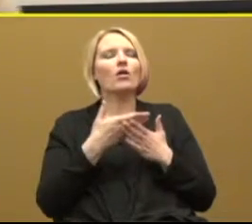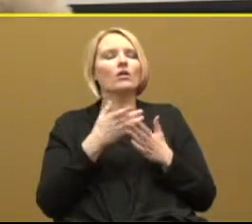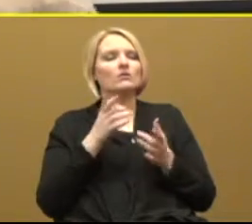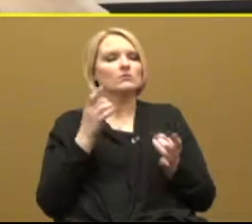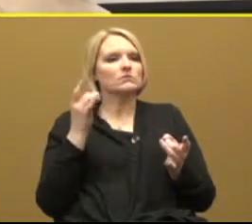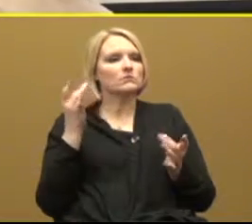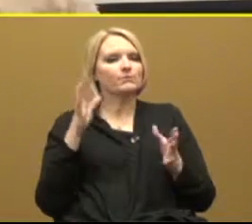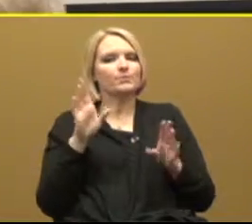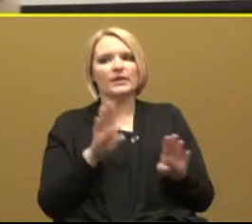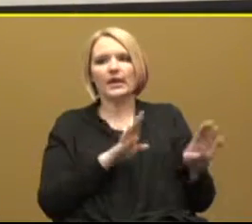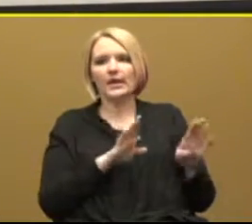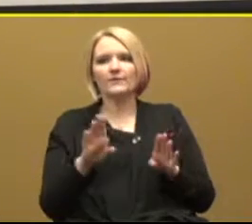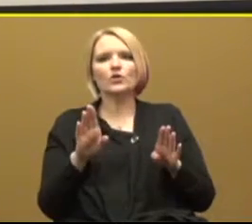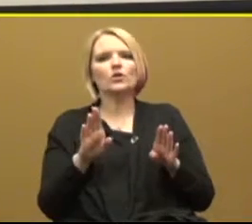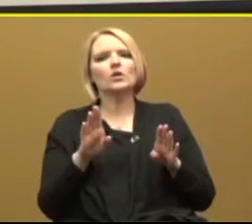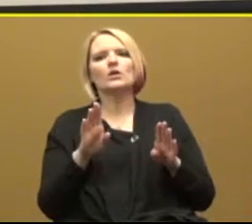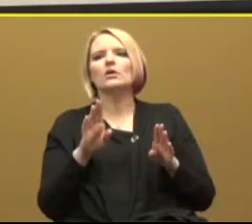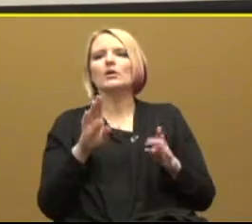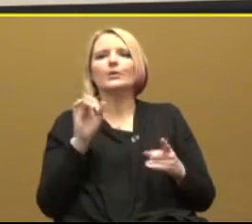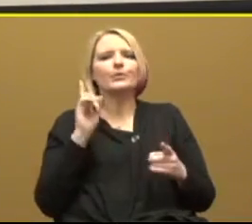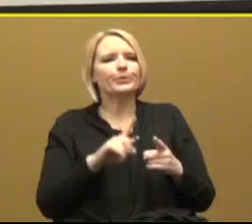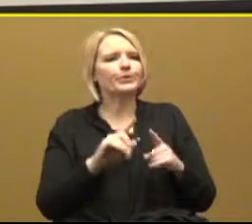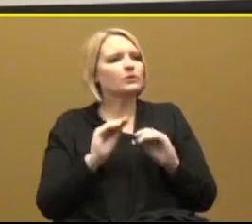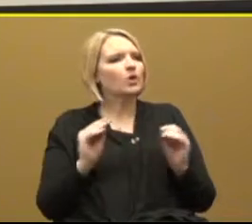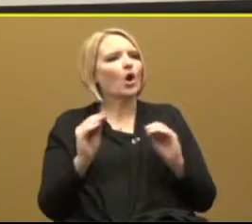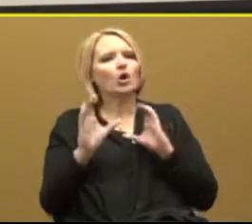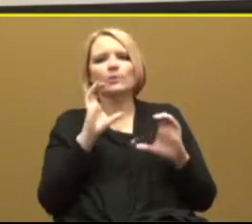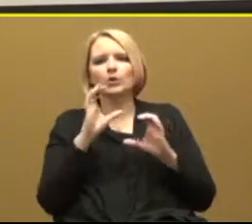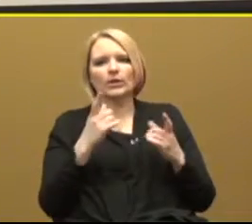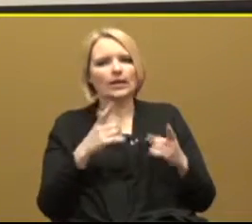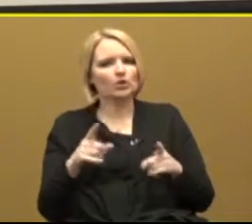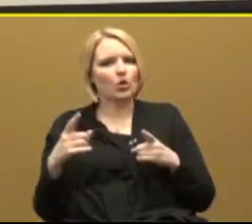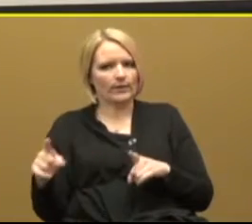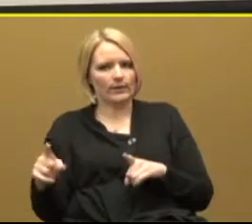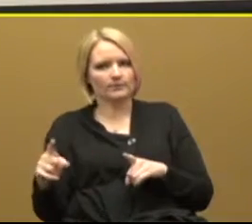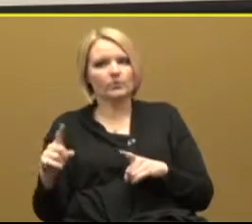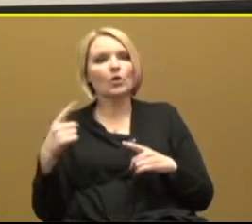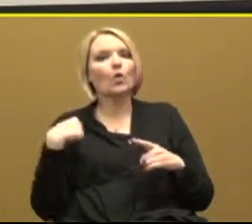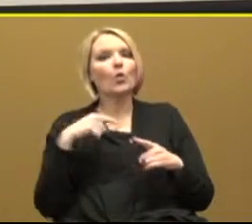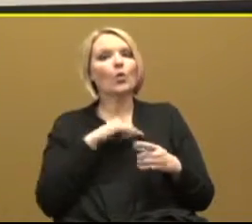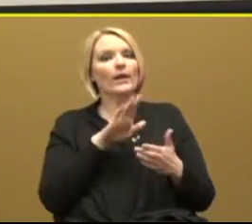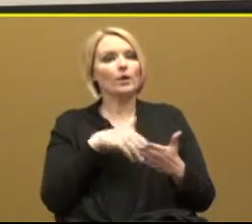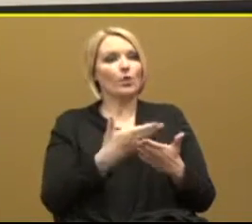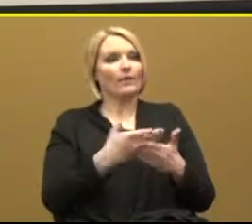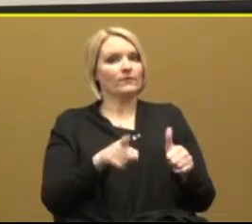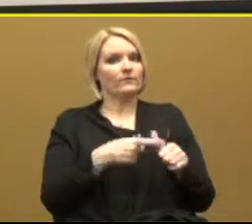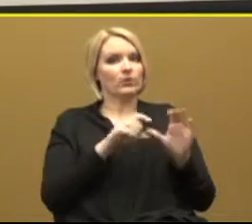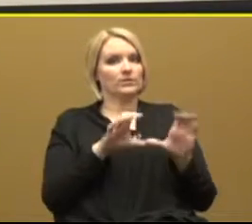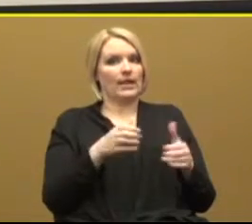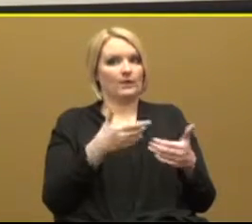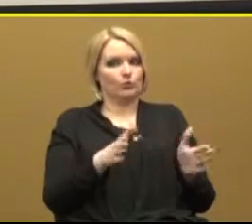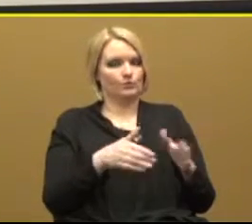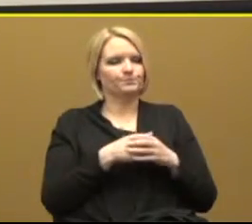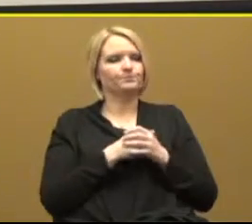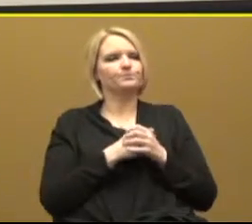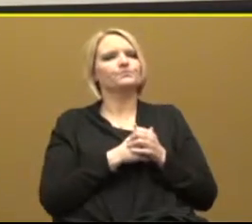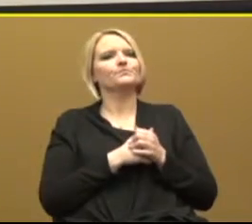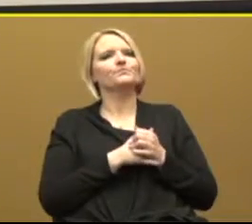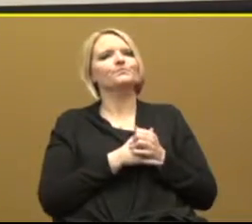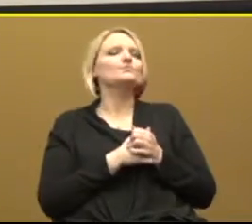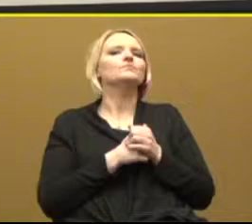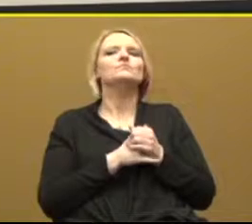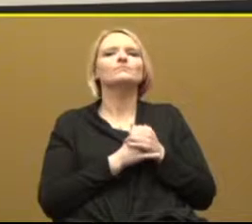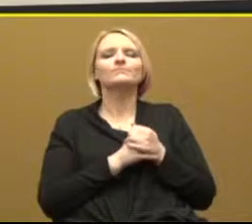behavioral, very little communication happening. When we got to the first classroom, it's one of